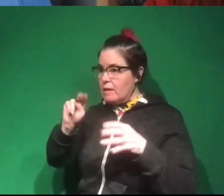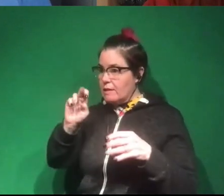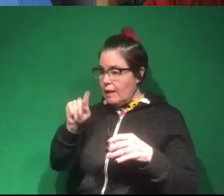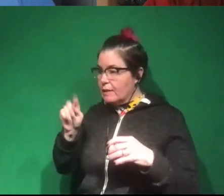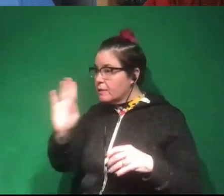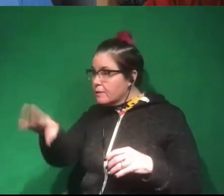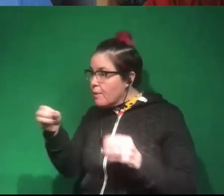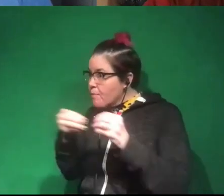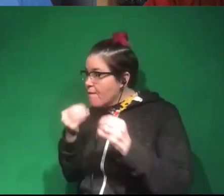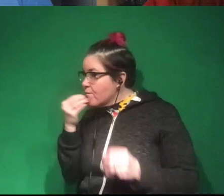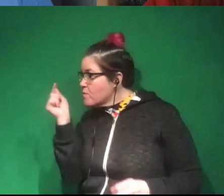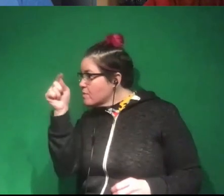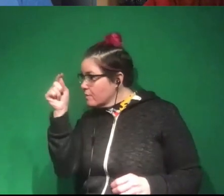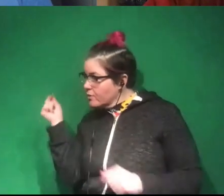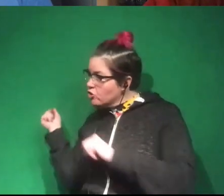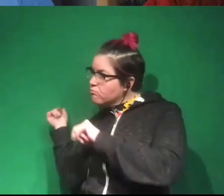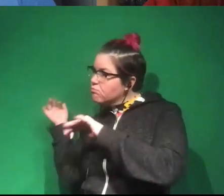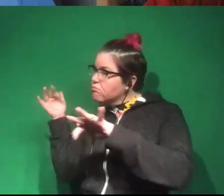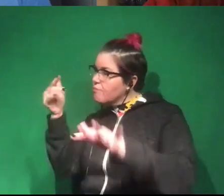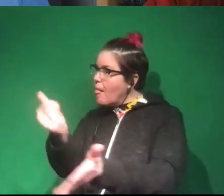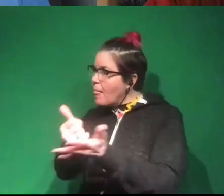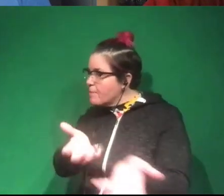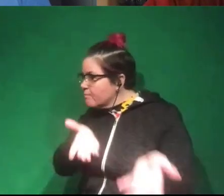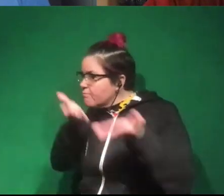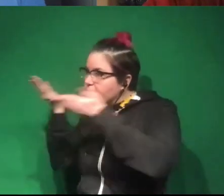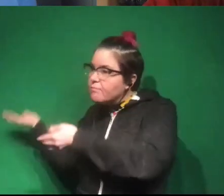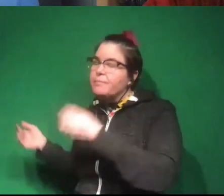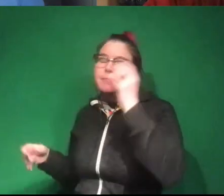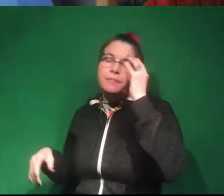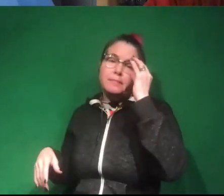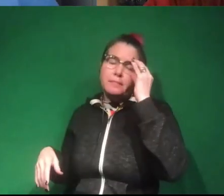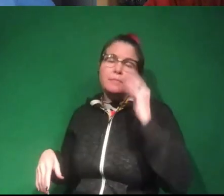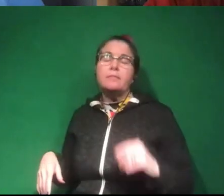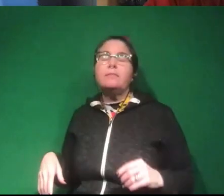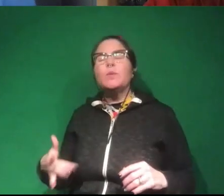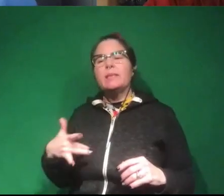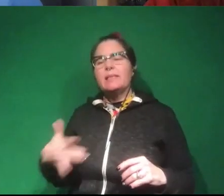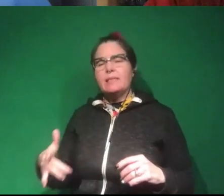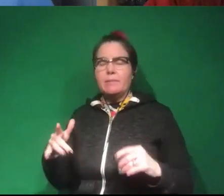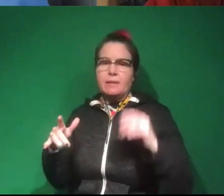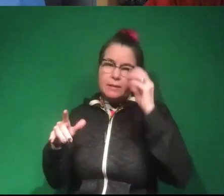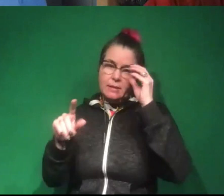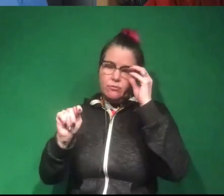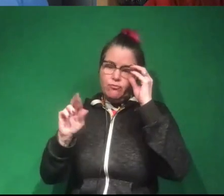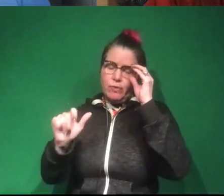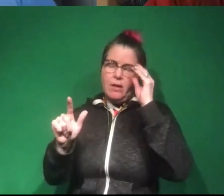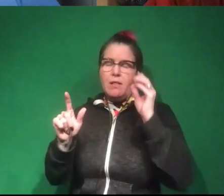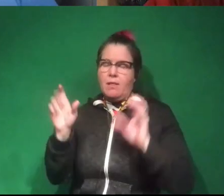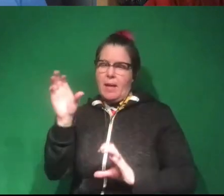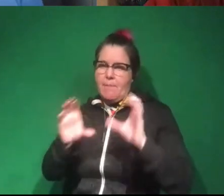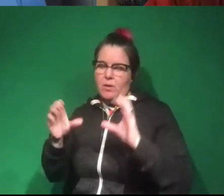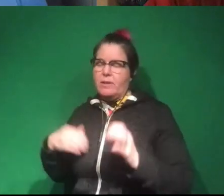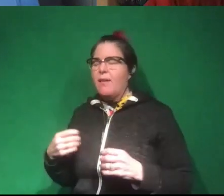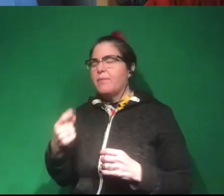there's some more food here. Everybody should come help me gather it. And so typically trail pheromones have 1 to a couple of